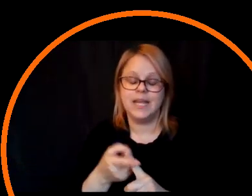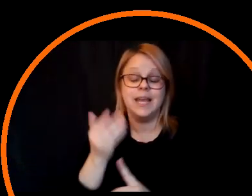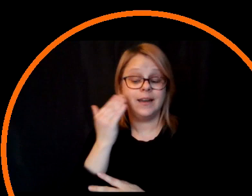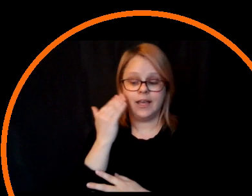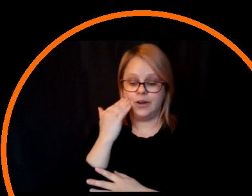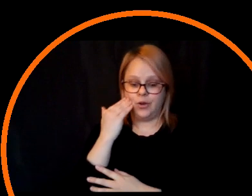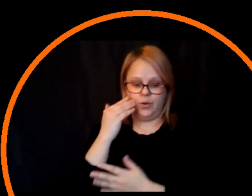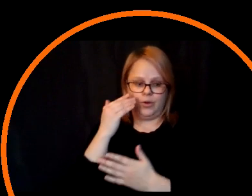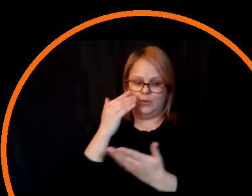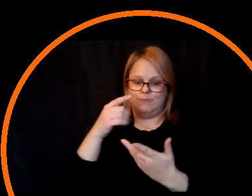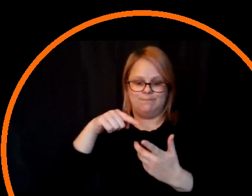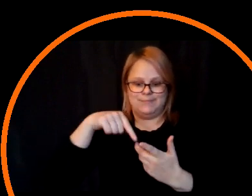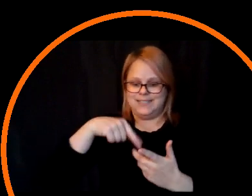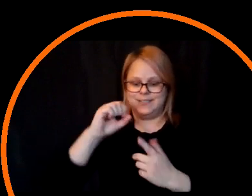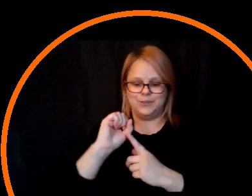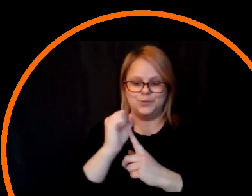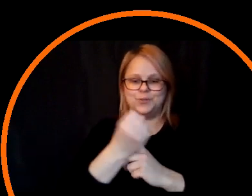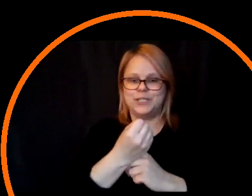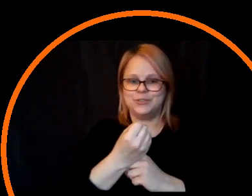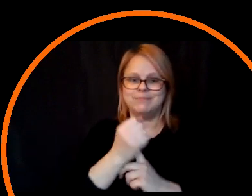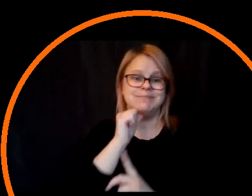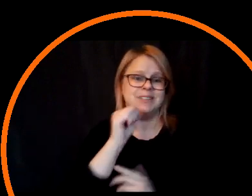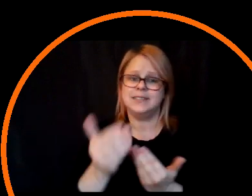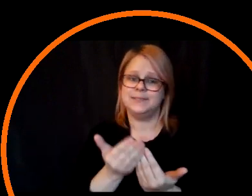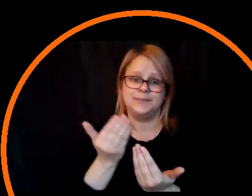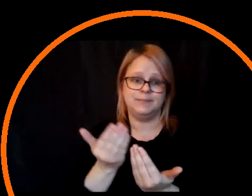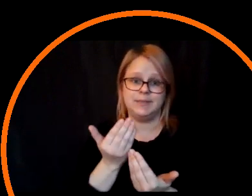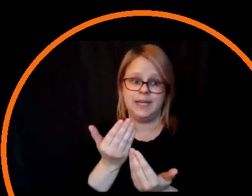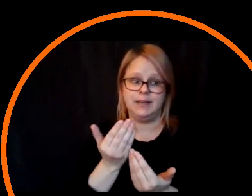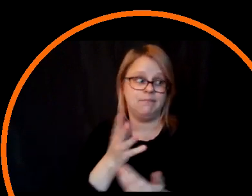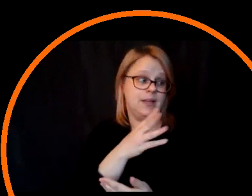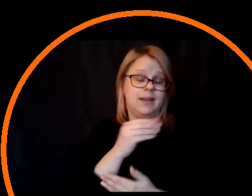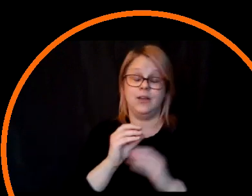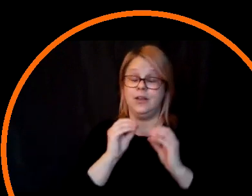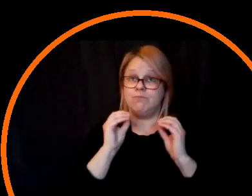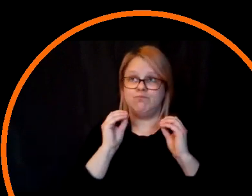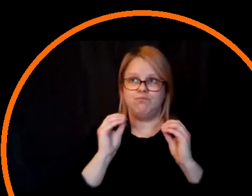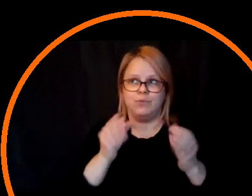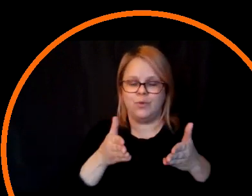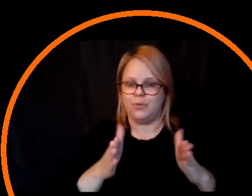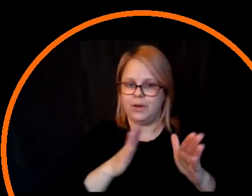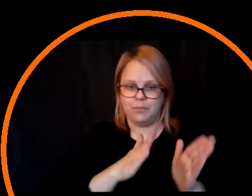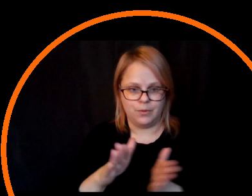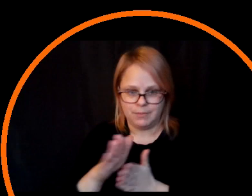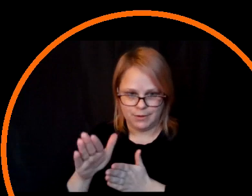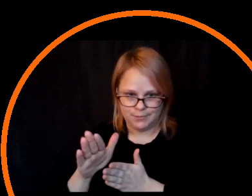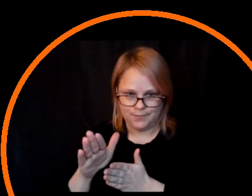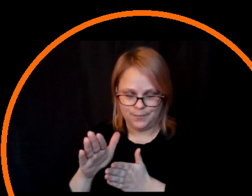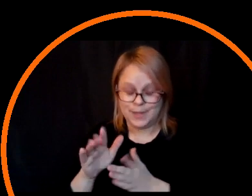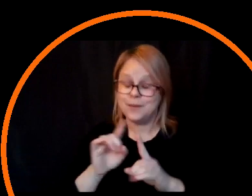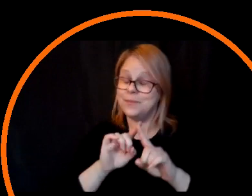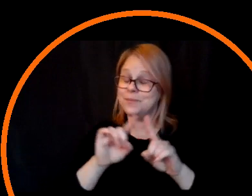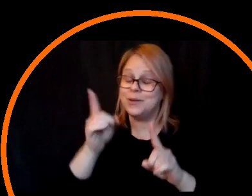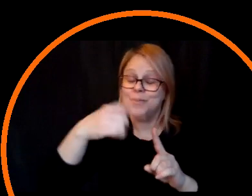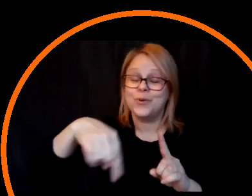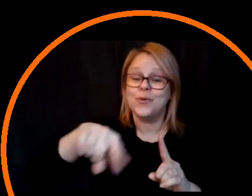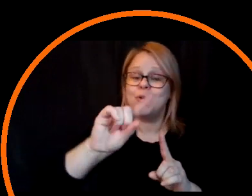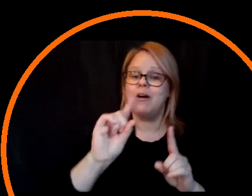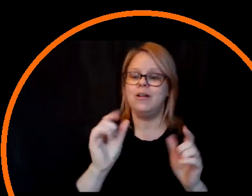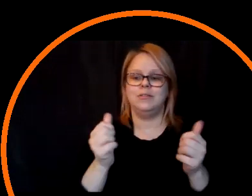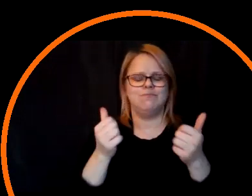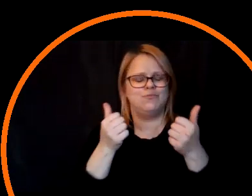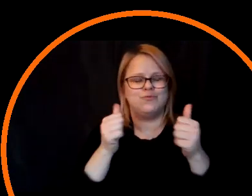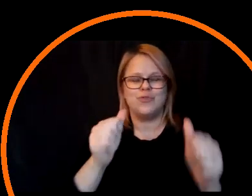been easy, and nothing could have prepared you for any of it. Yet all of you are doing your best to